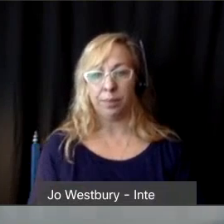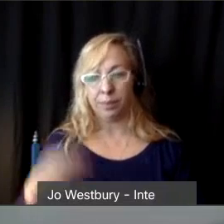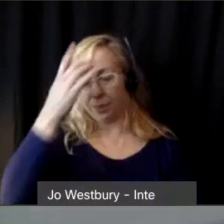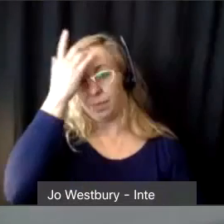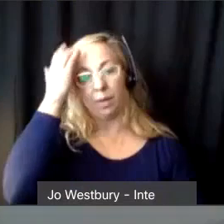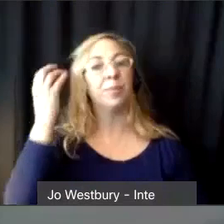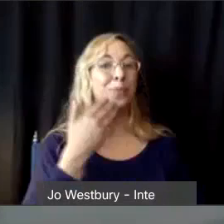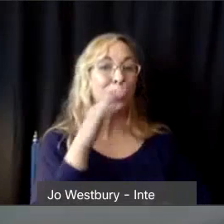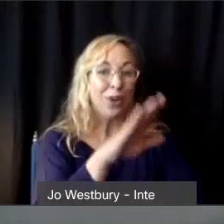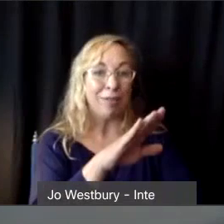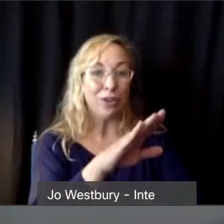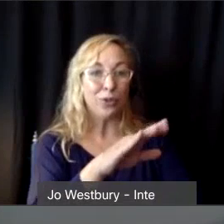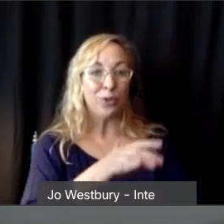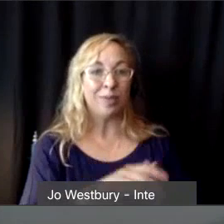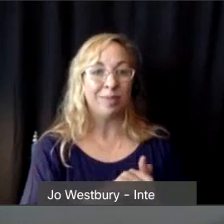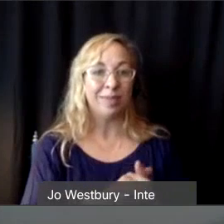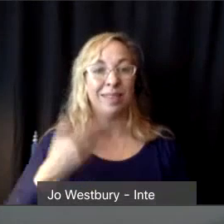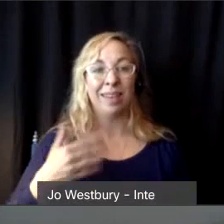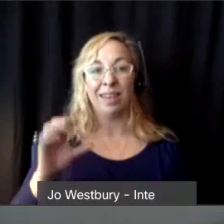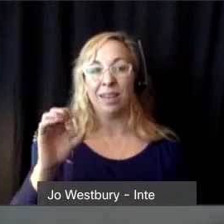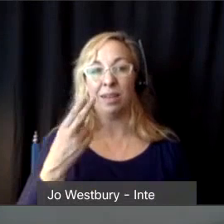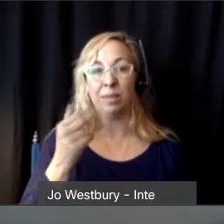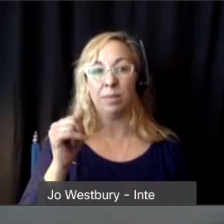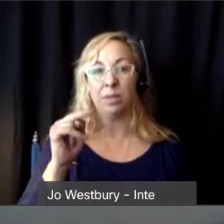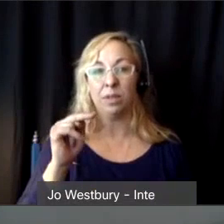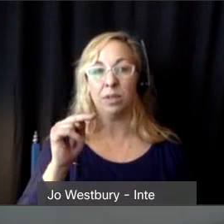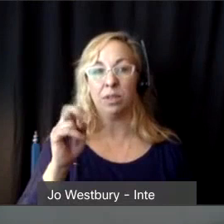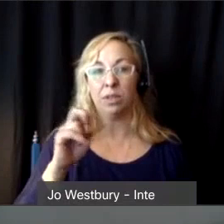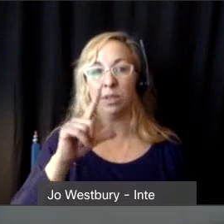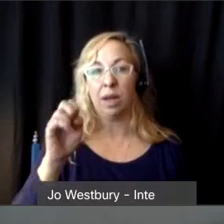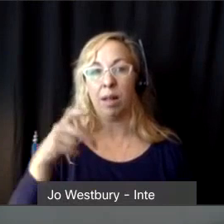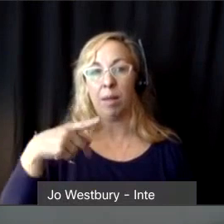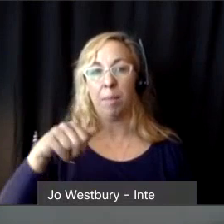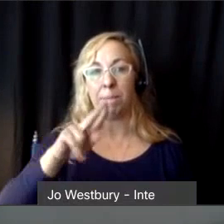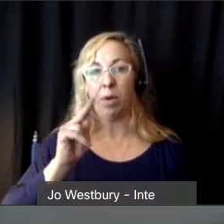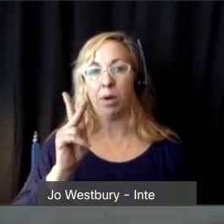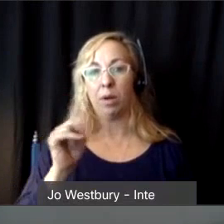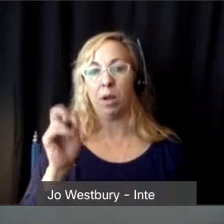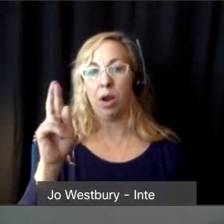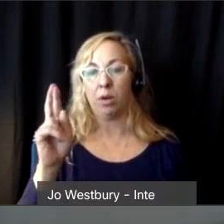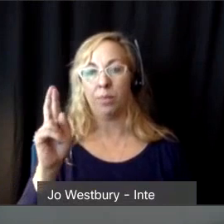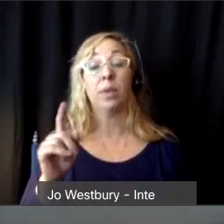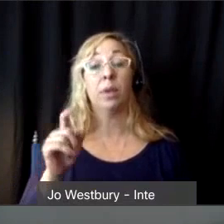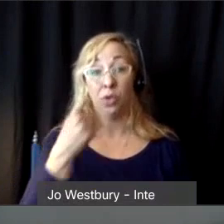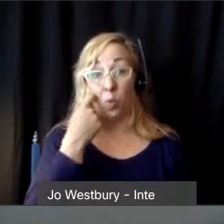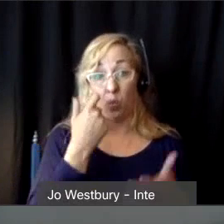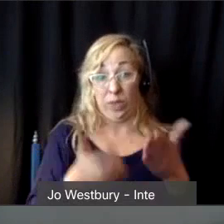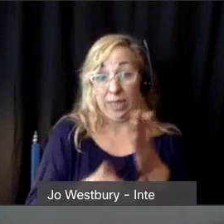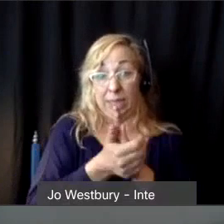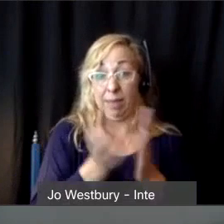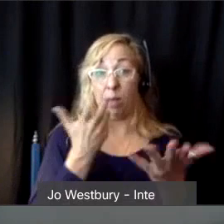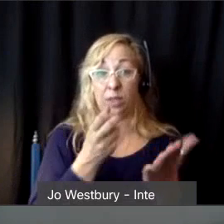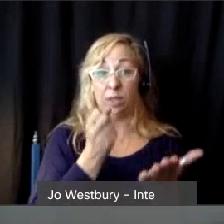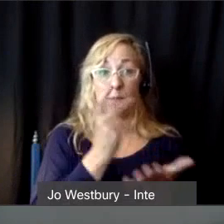Good afternoon, everyone. This is Chanel Parker. With the amendment that we got approved in the